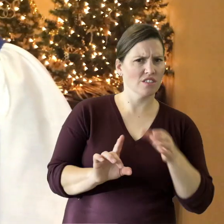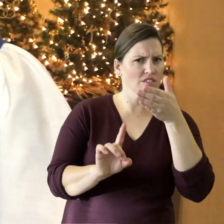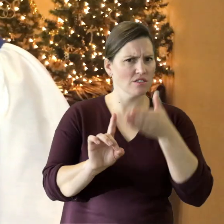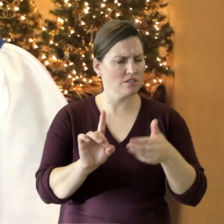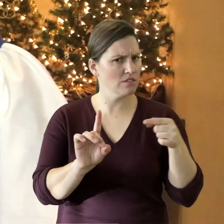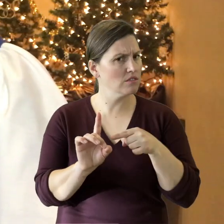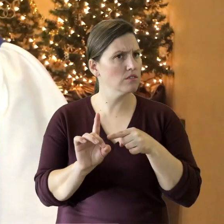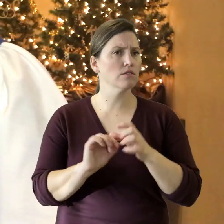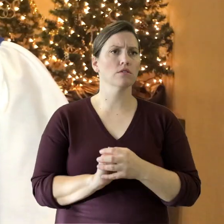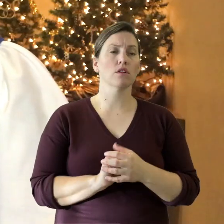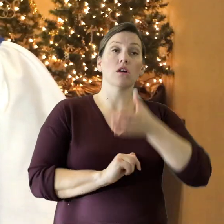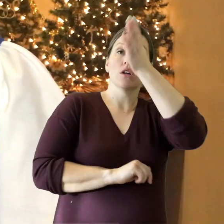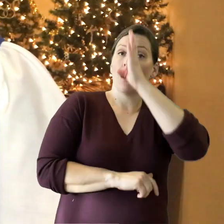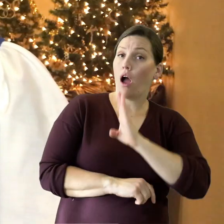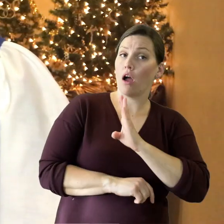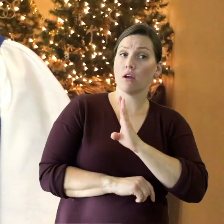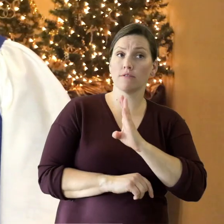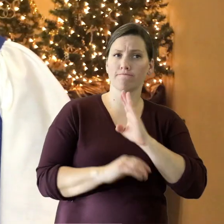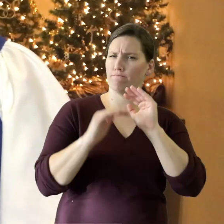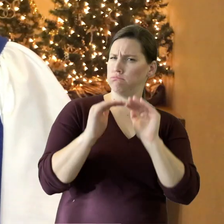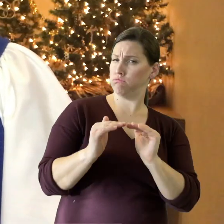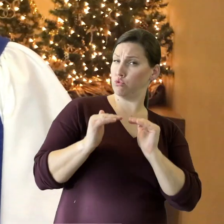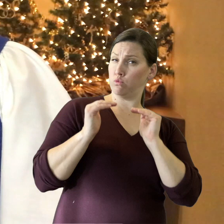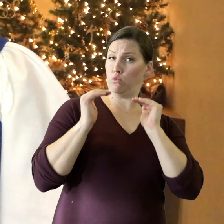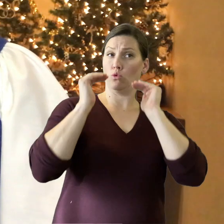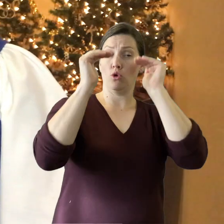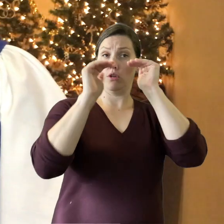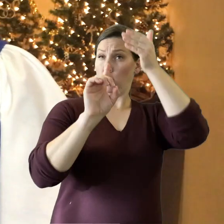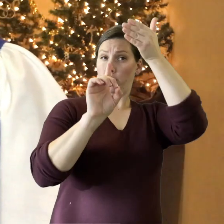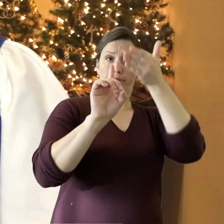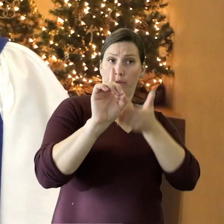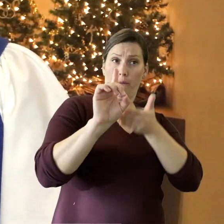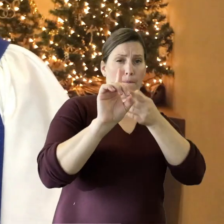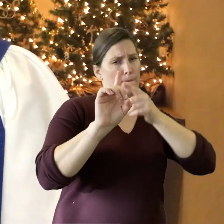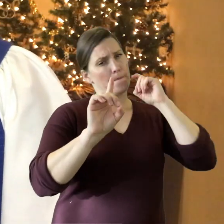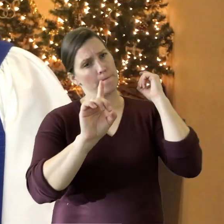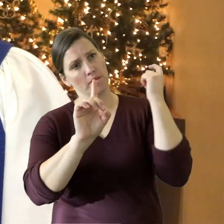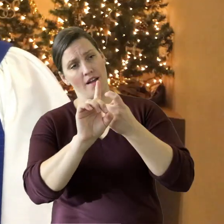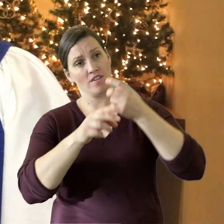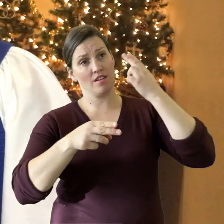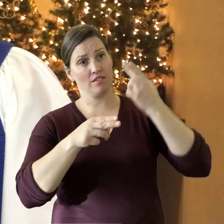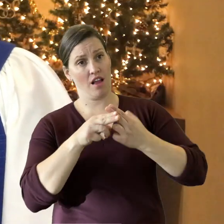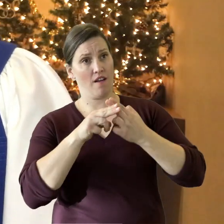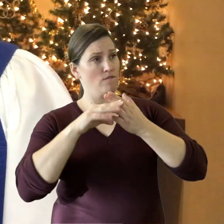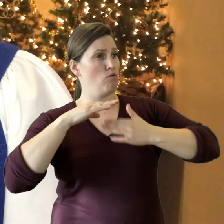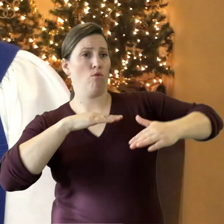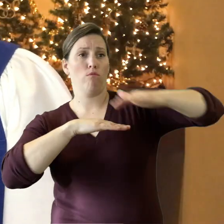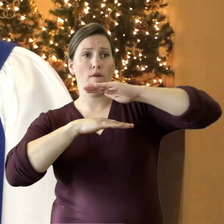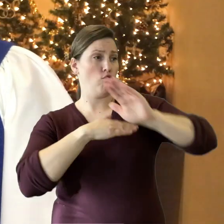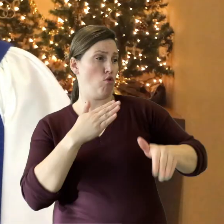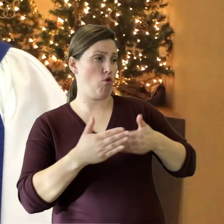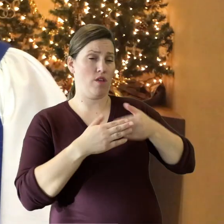us. And God has highly exalted him and bestowed on him the name that is